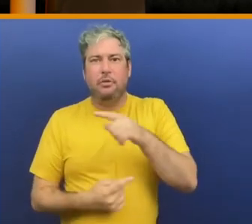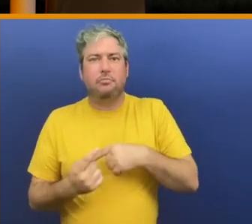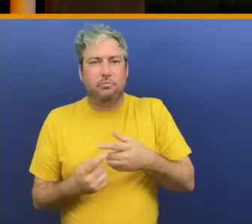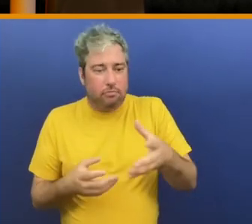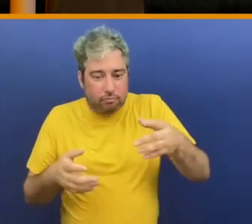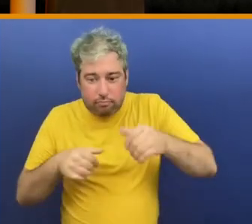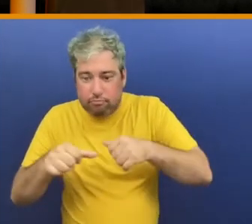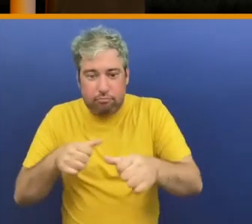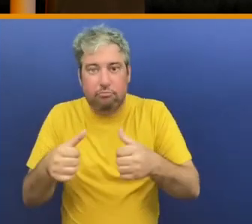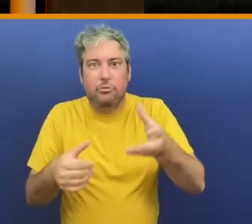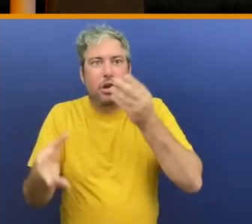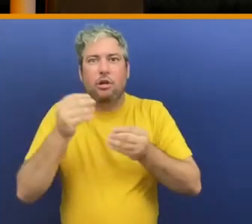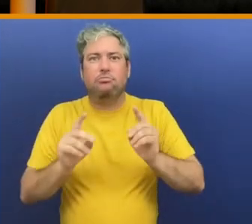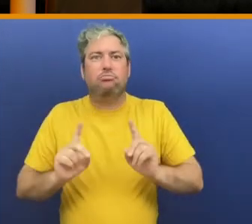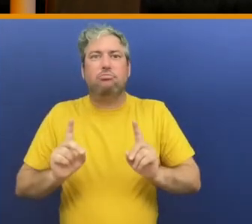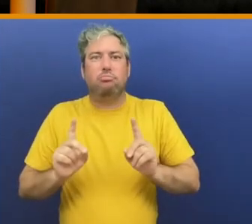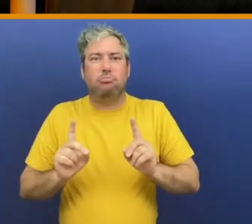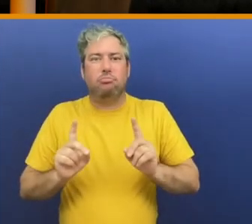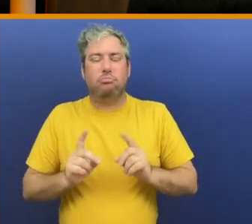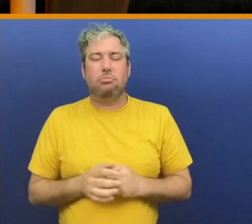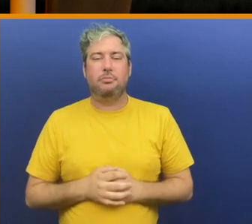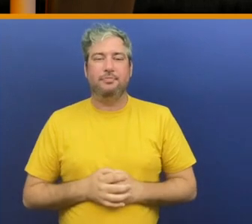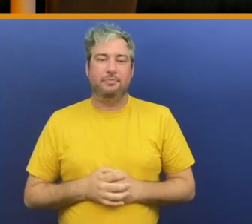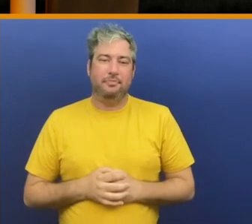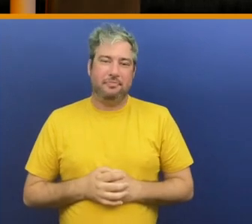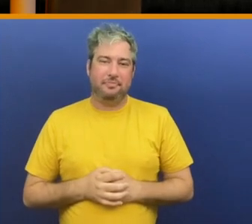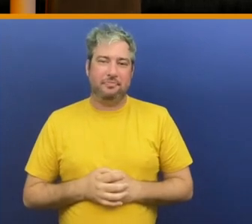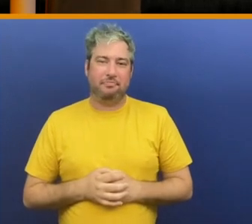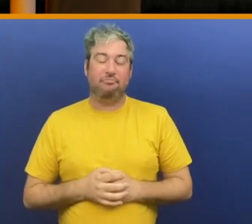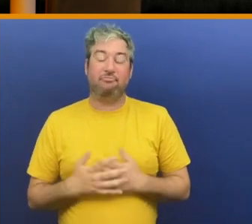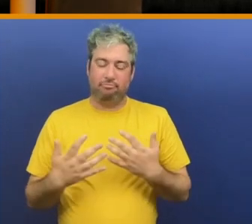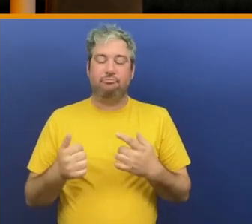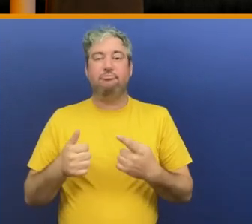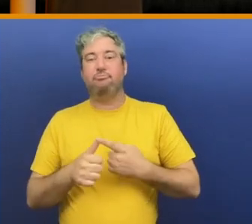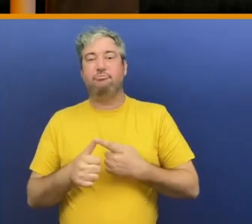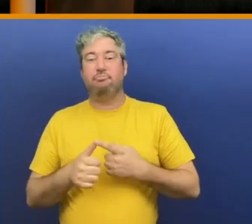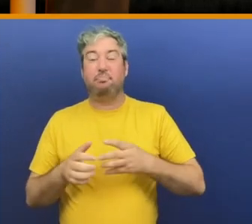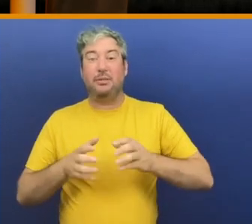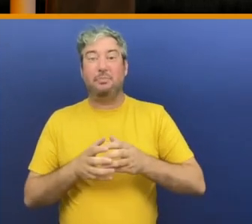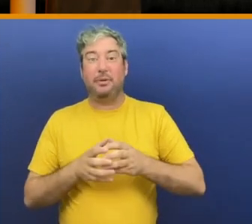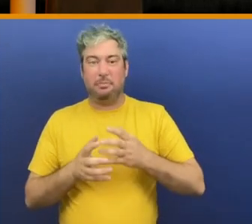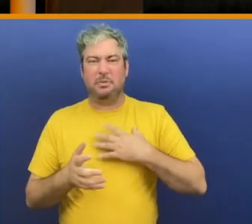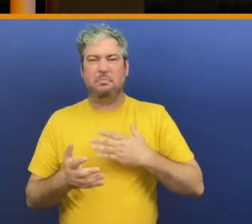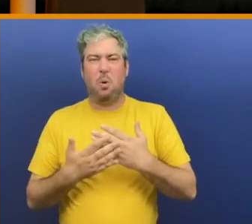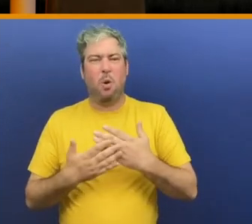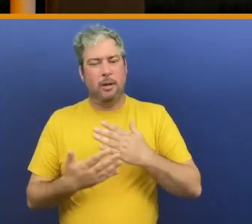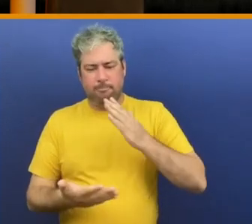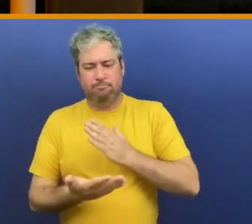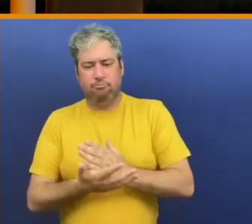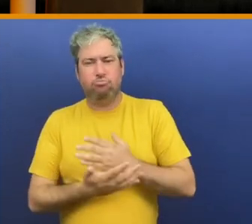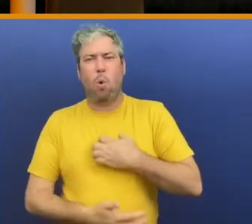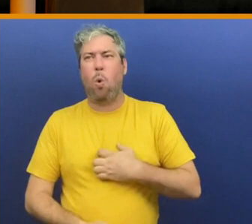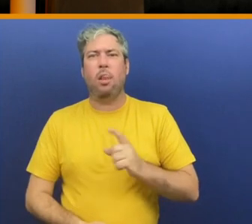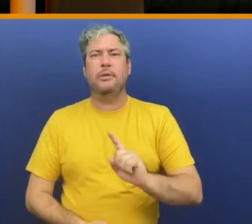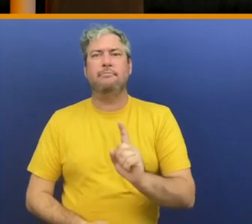Party bodies wanted more certainty as to their role. They wanted reduced complexity in party